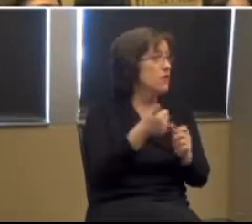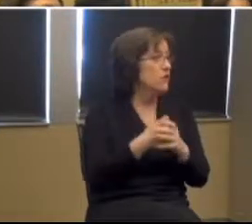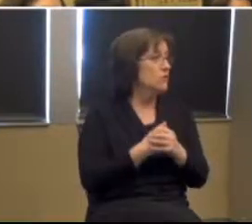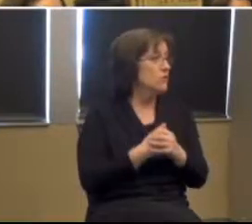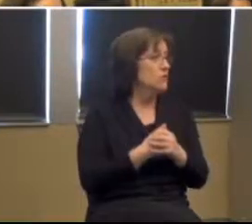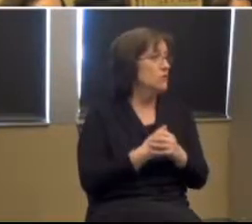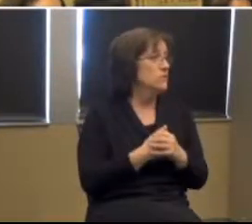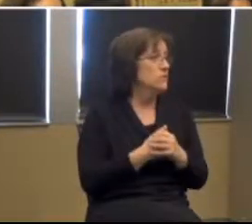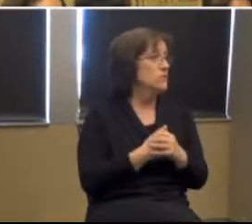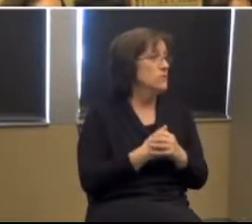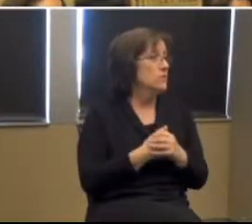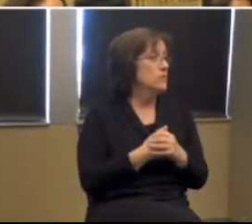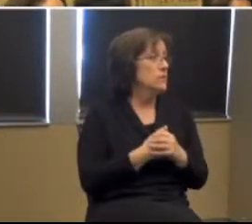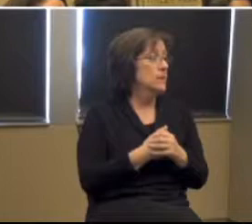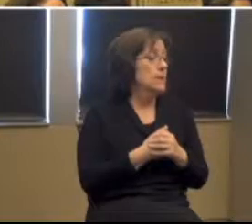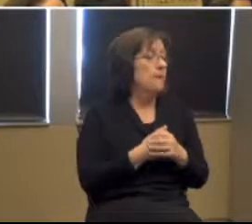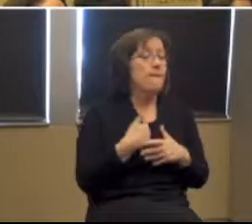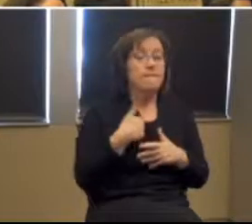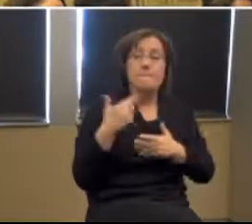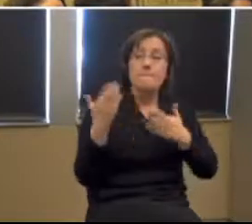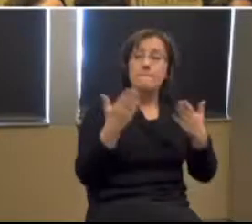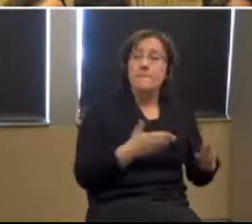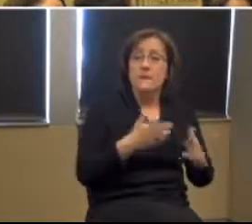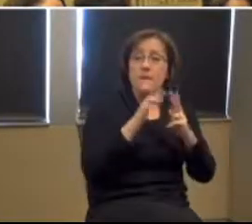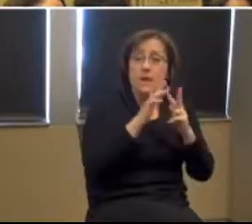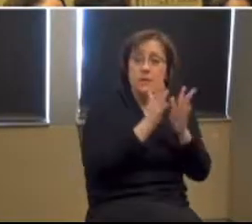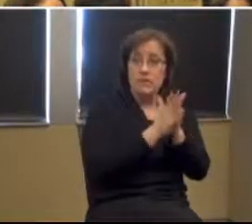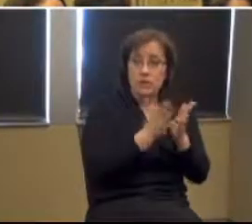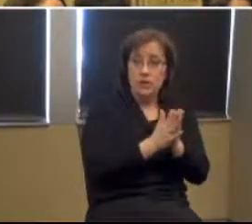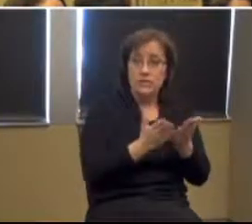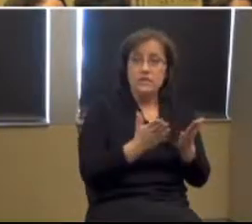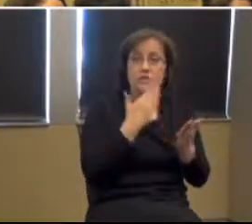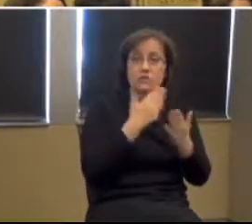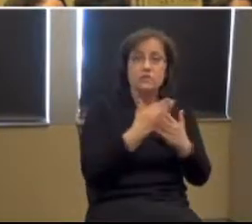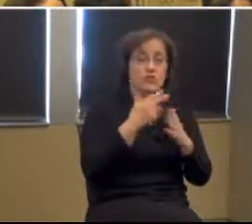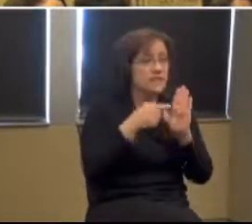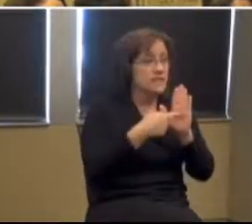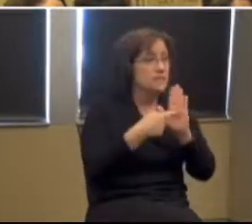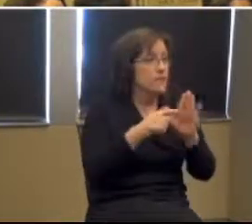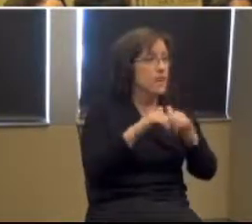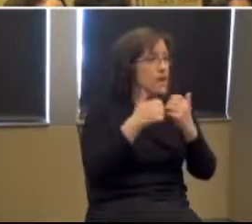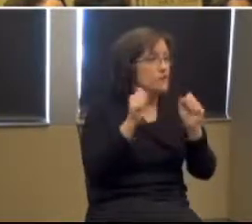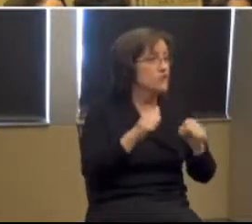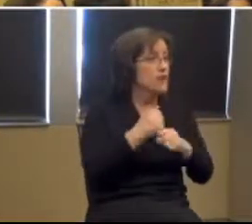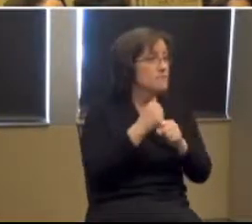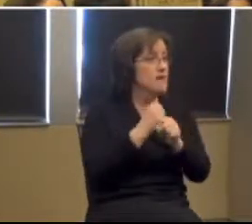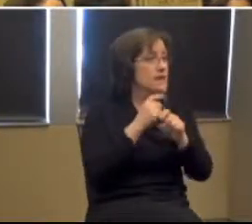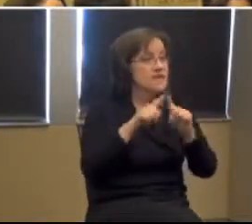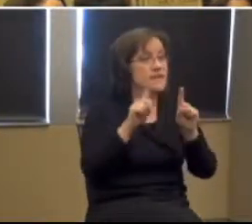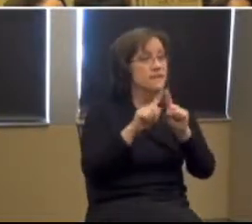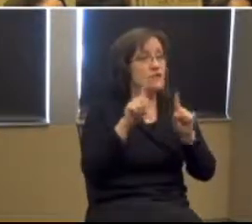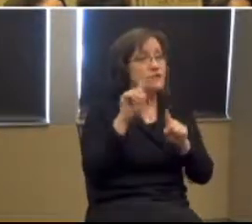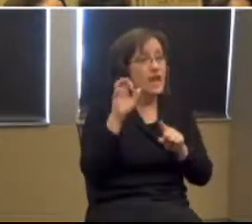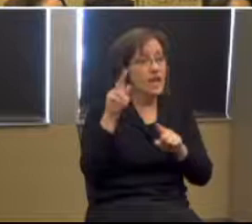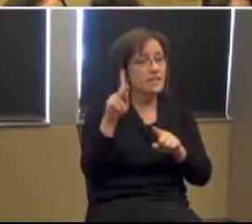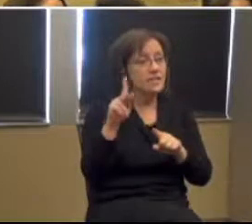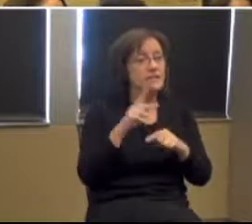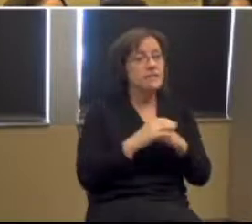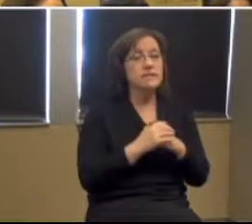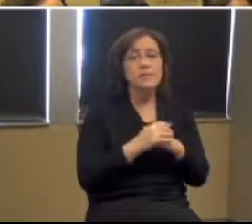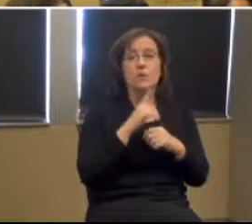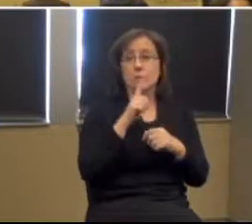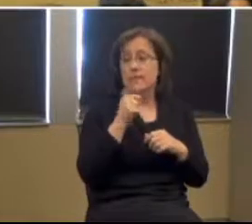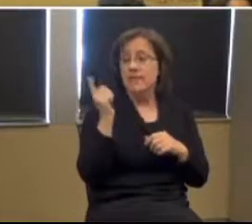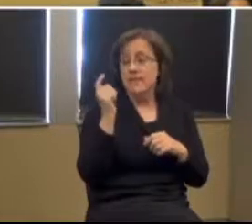a couple of books that are good examples of how you could make different tasks, and so they'll be up at the front if you want to take a